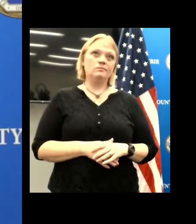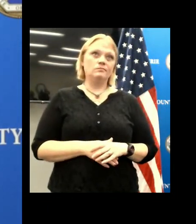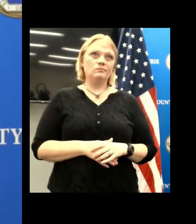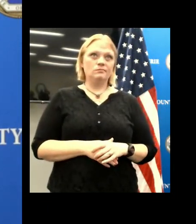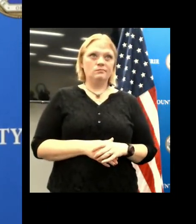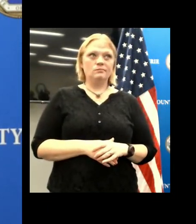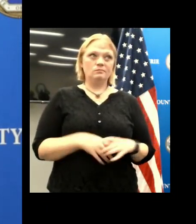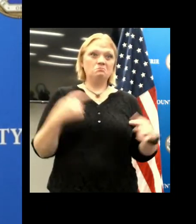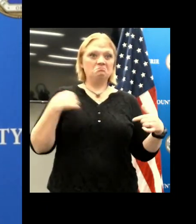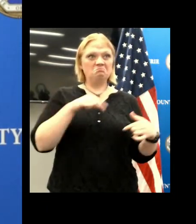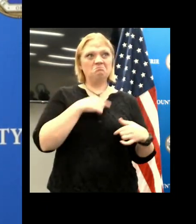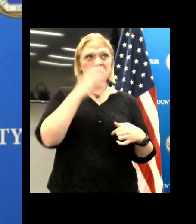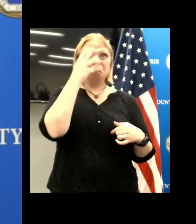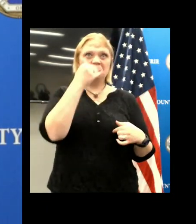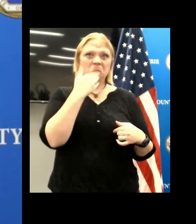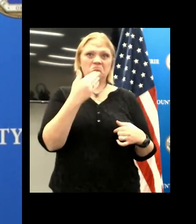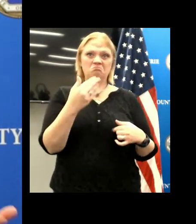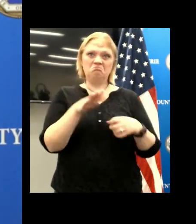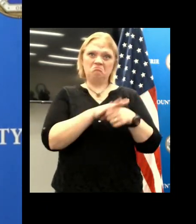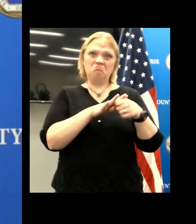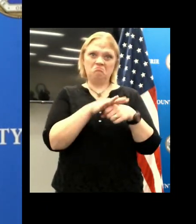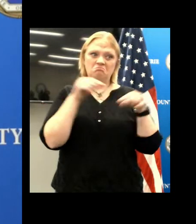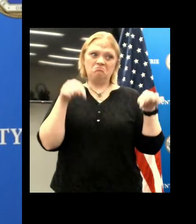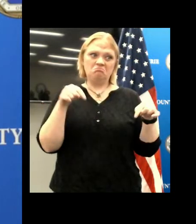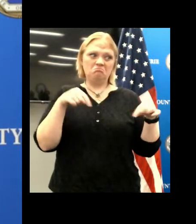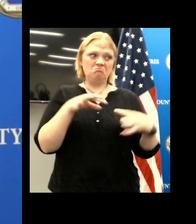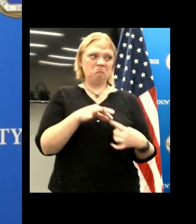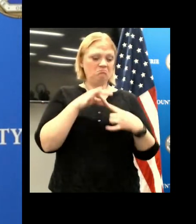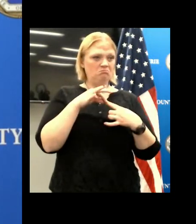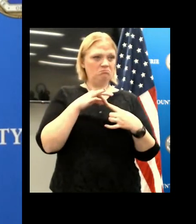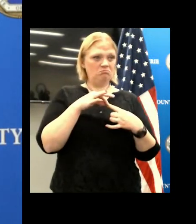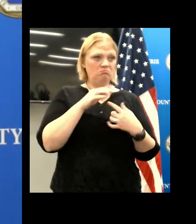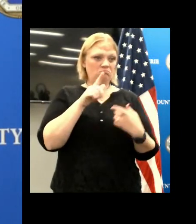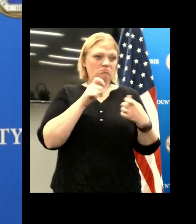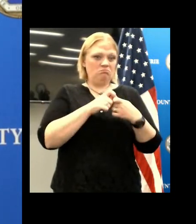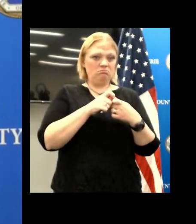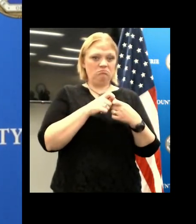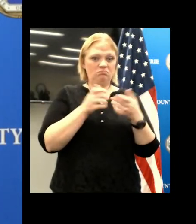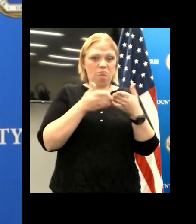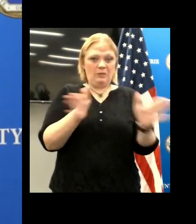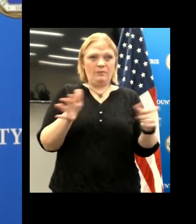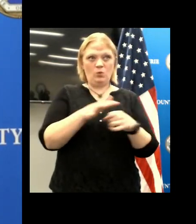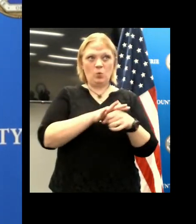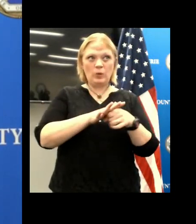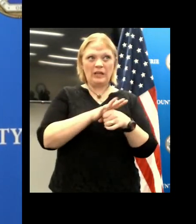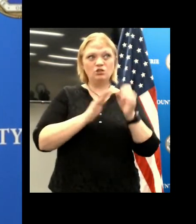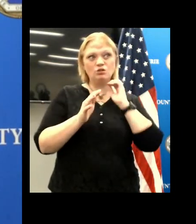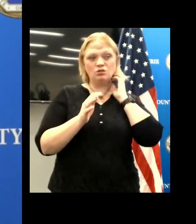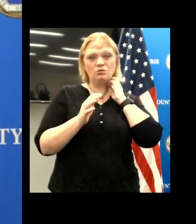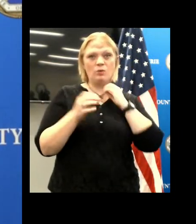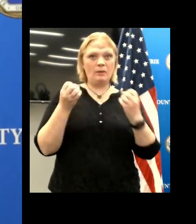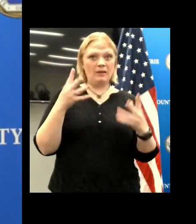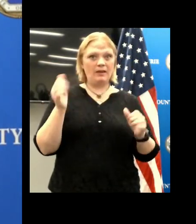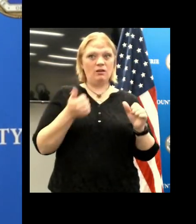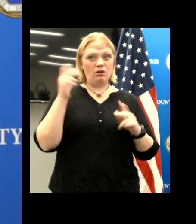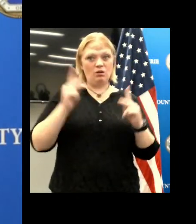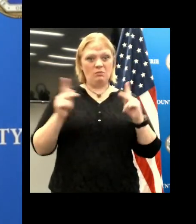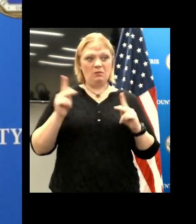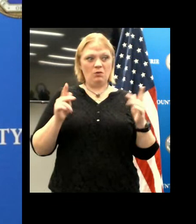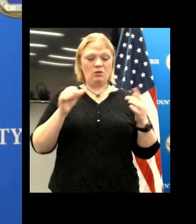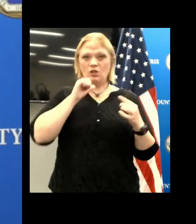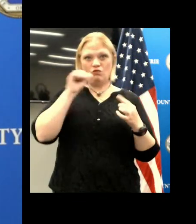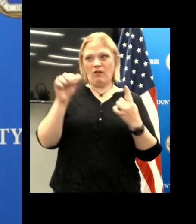We've been pretty good as a region, especially when we're in a public location where a lot of other people are that we haven't been